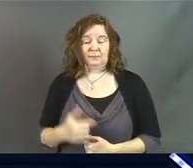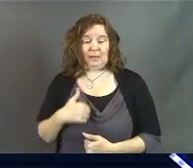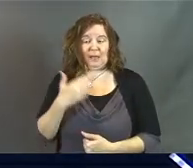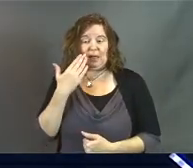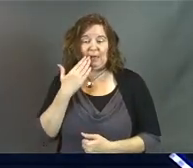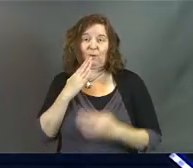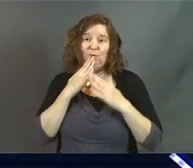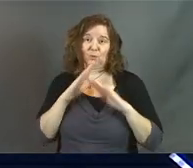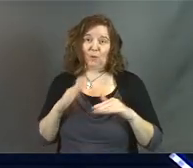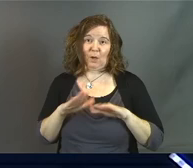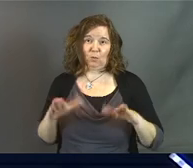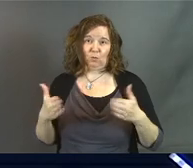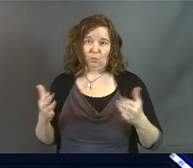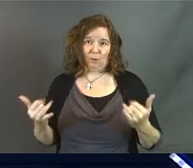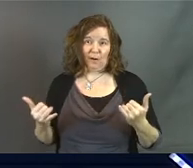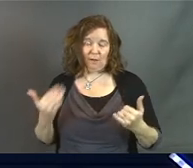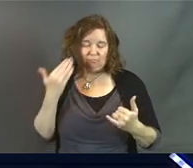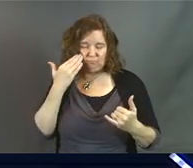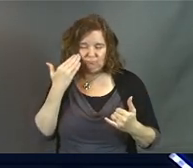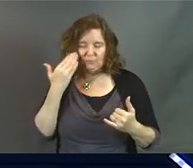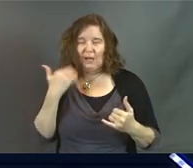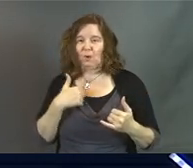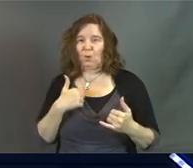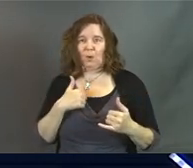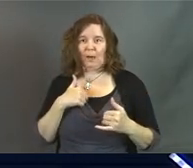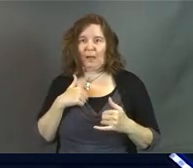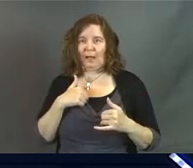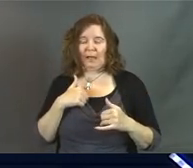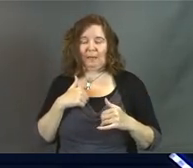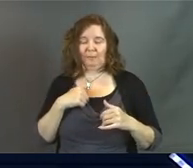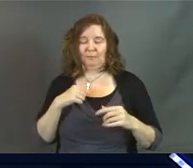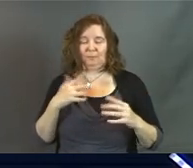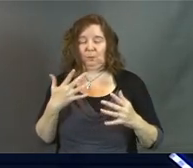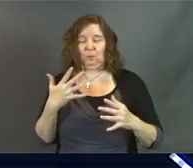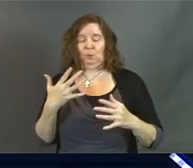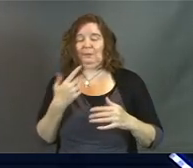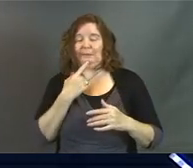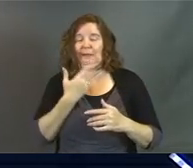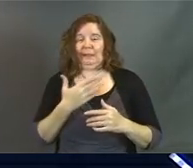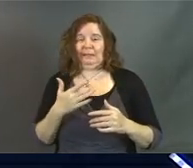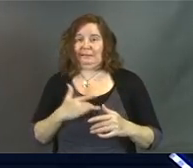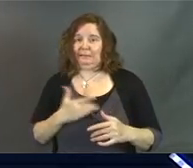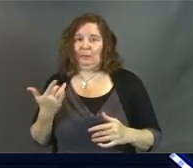I know it's a quiet room right now. I know I'm stepping on all kinds of things.